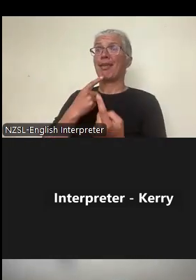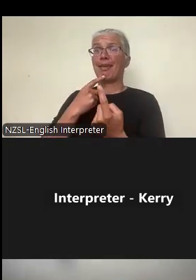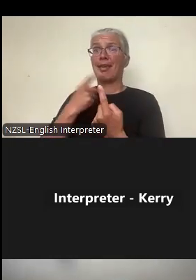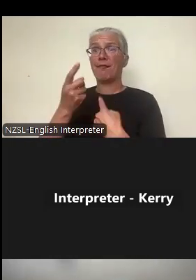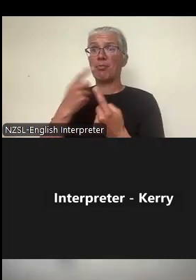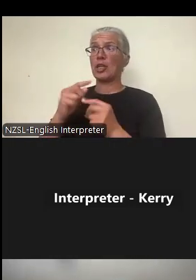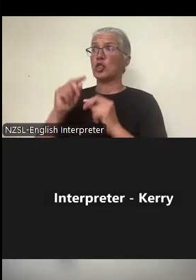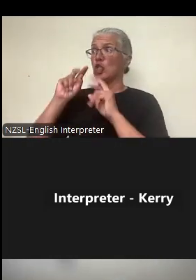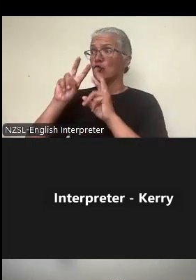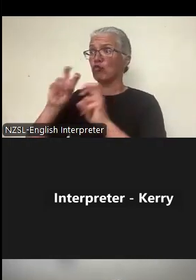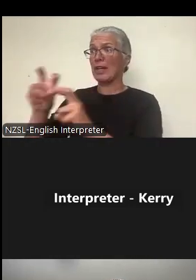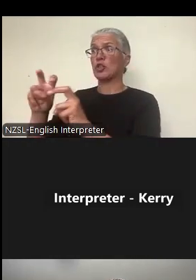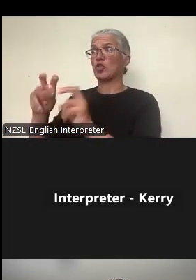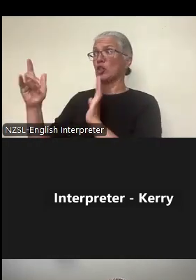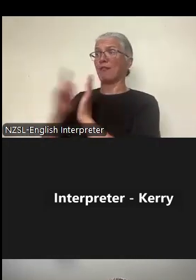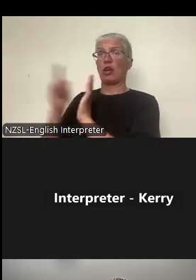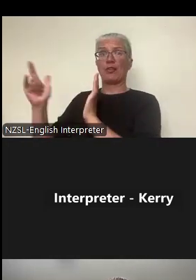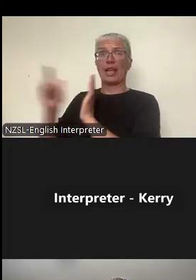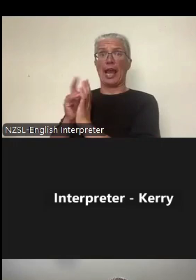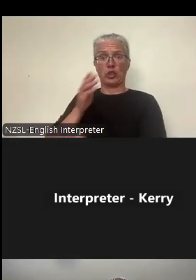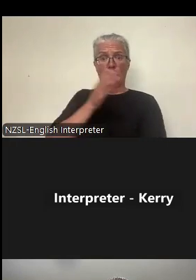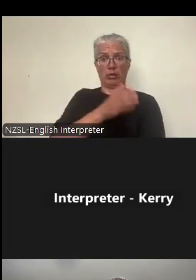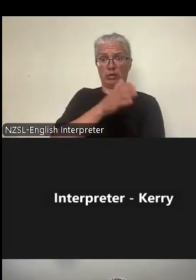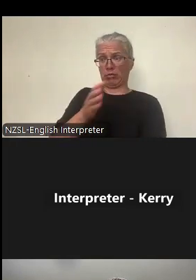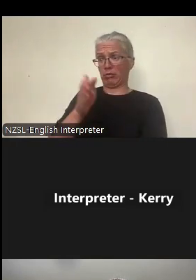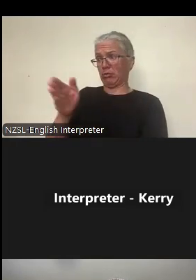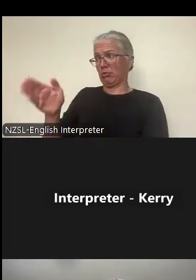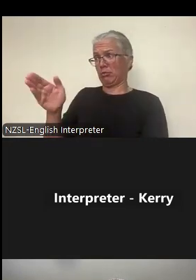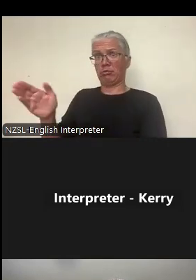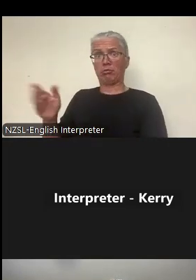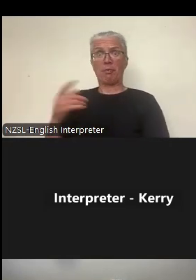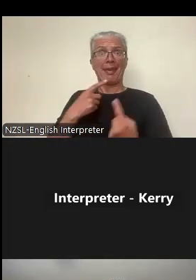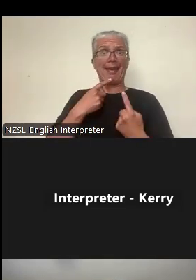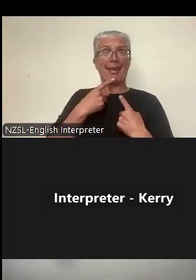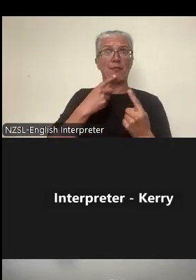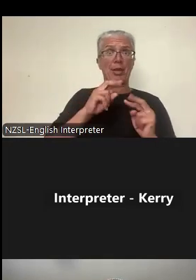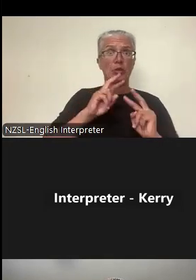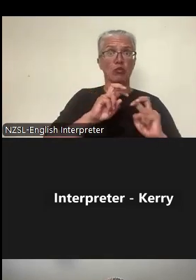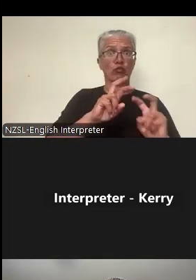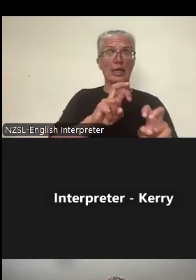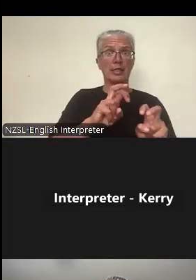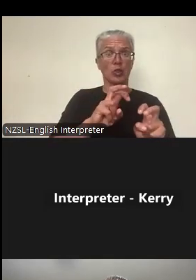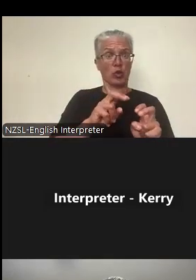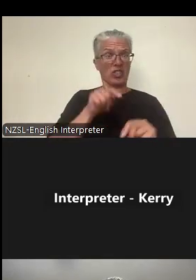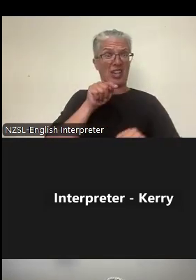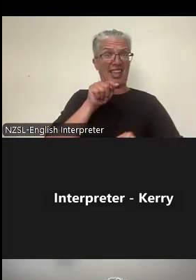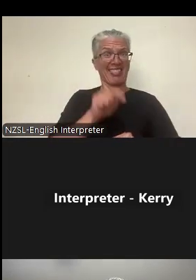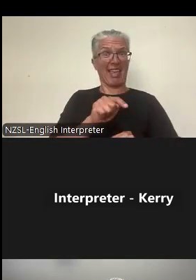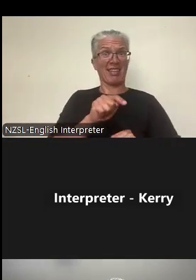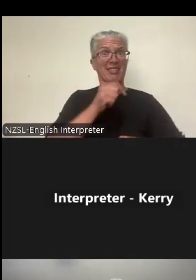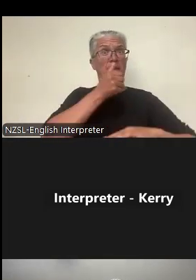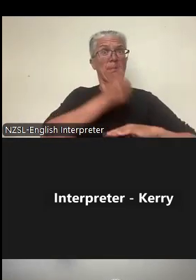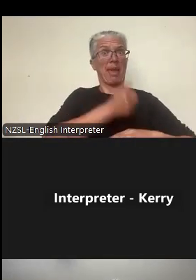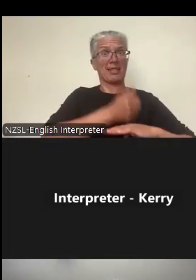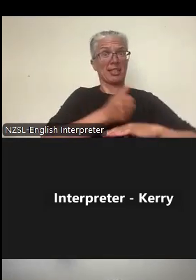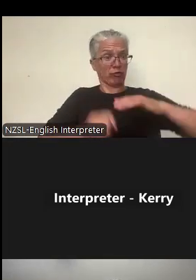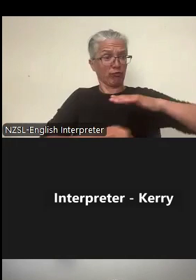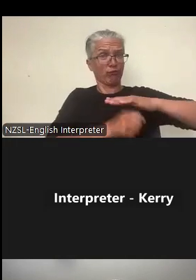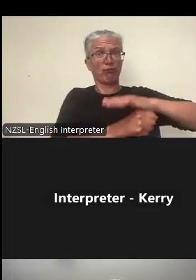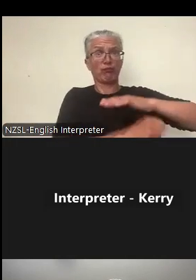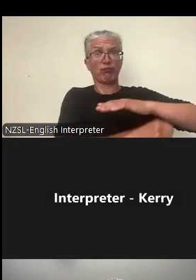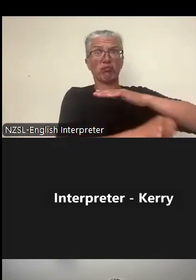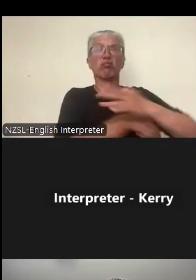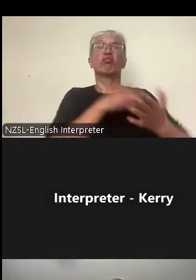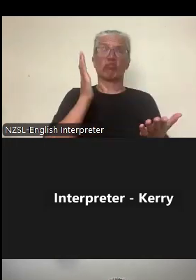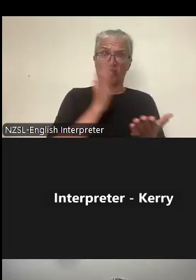verification, making sure that the information and research that you are basing your work on is